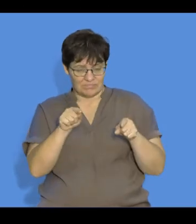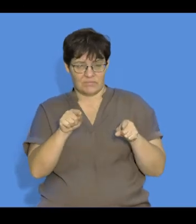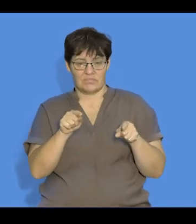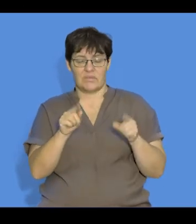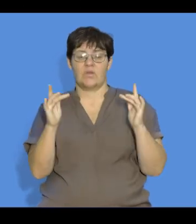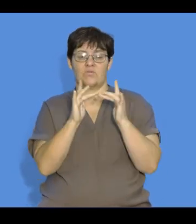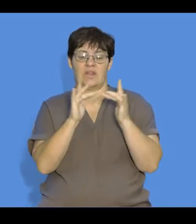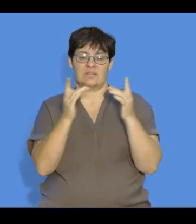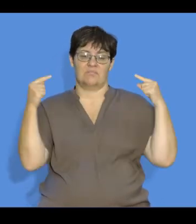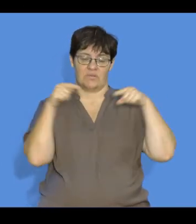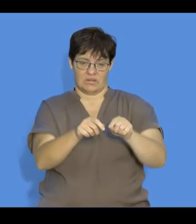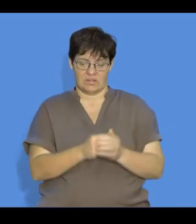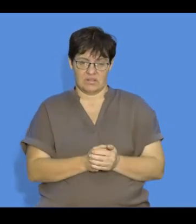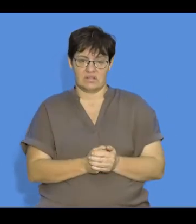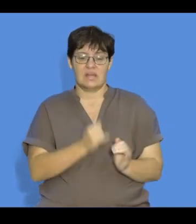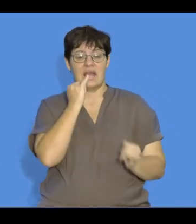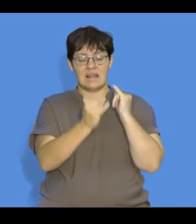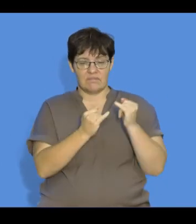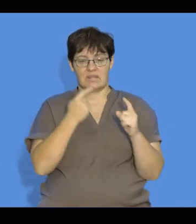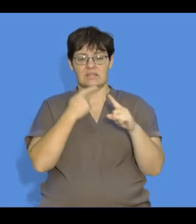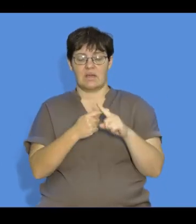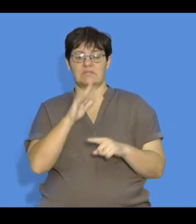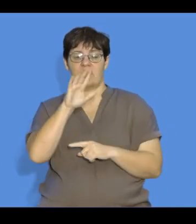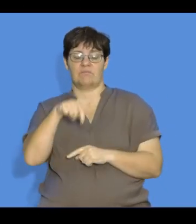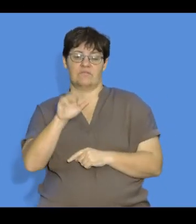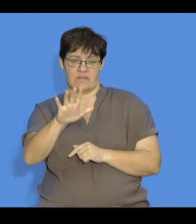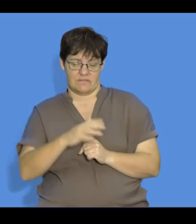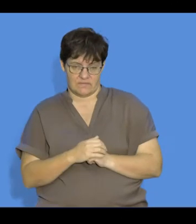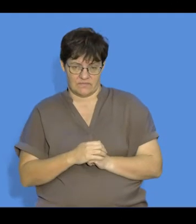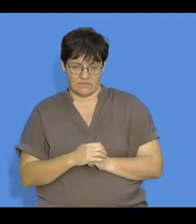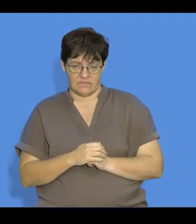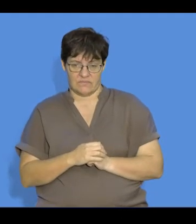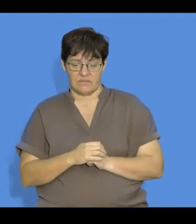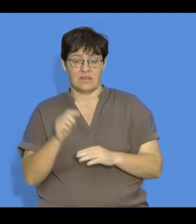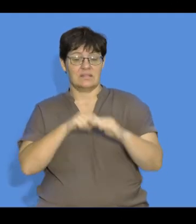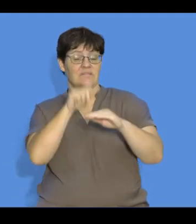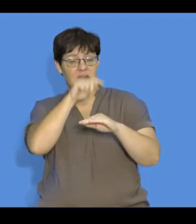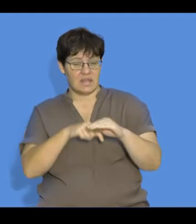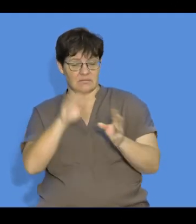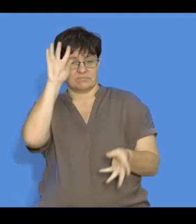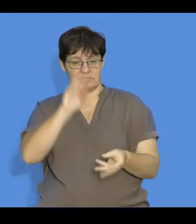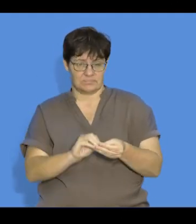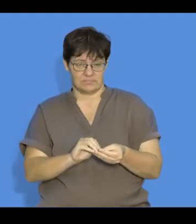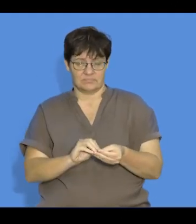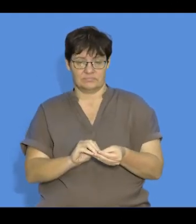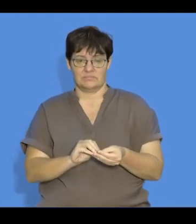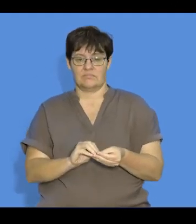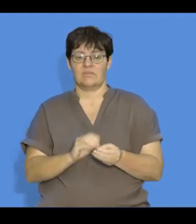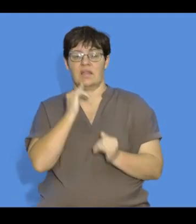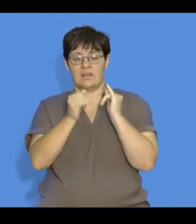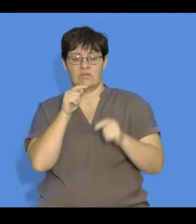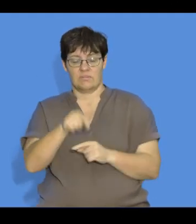product is 11 multiplied by 5.5, right? Divided by the sum, 11 plus